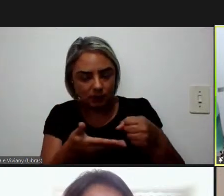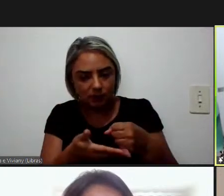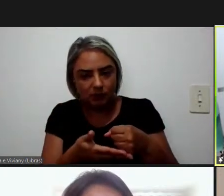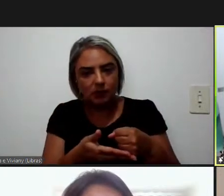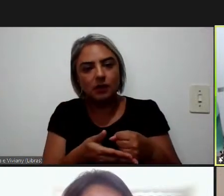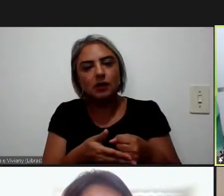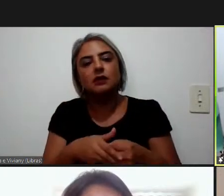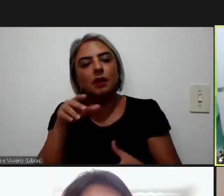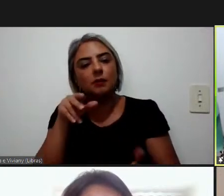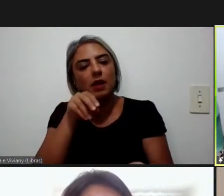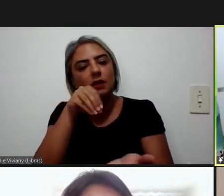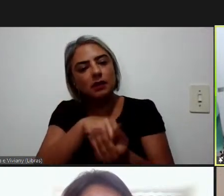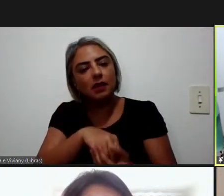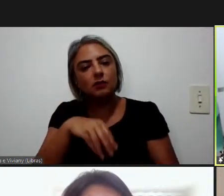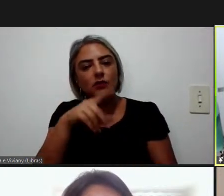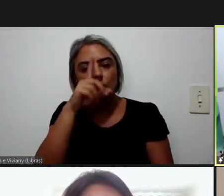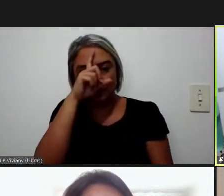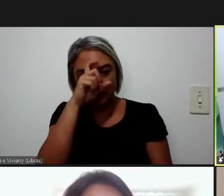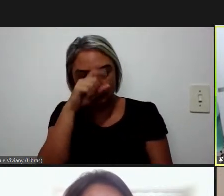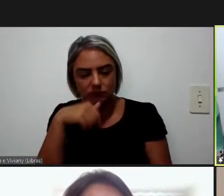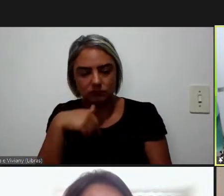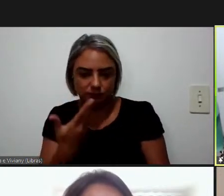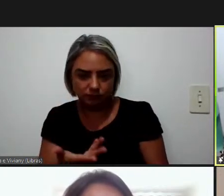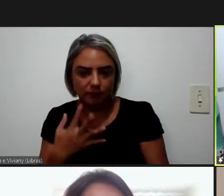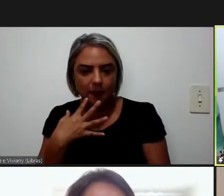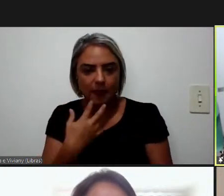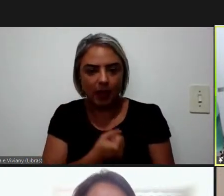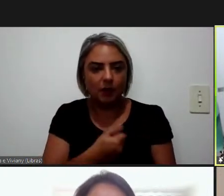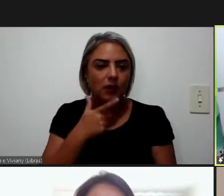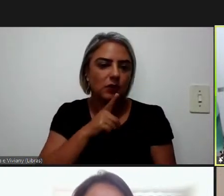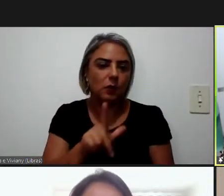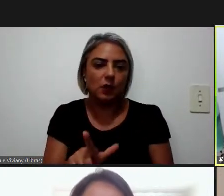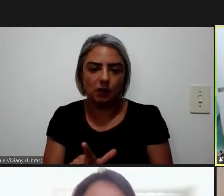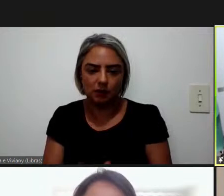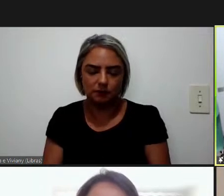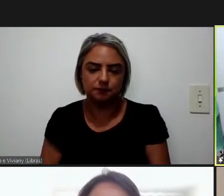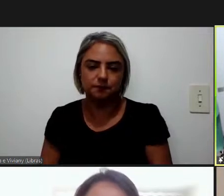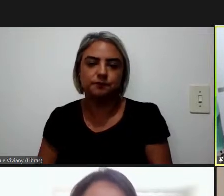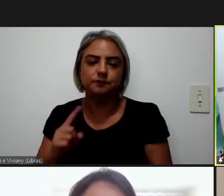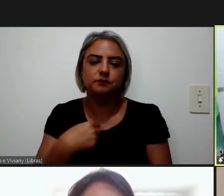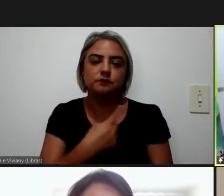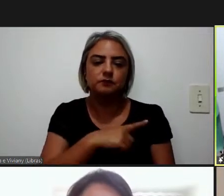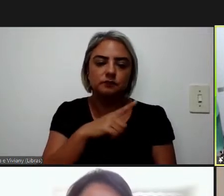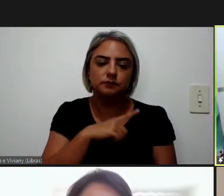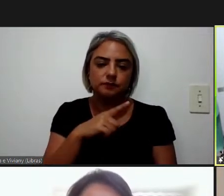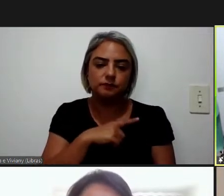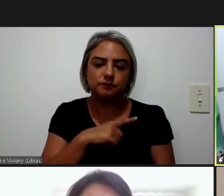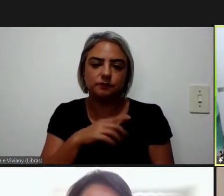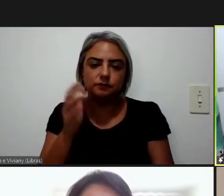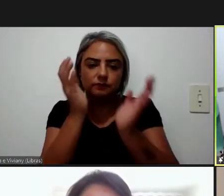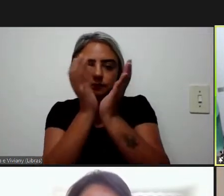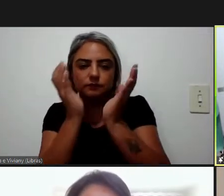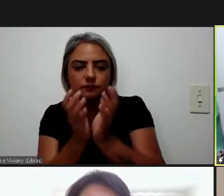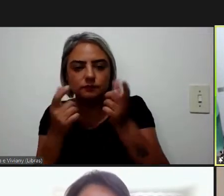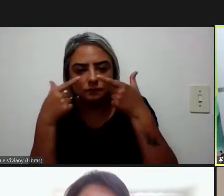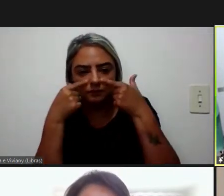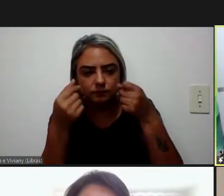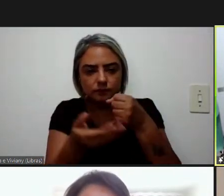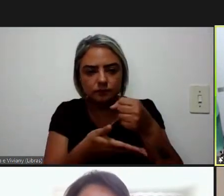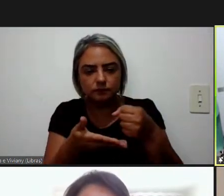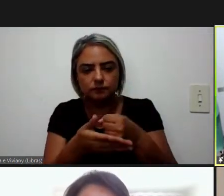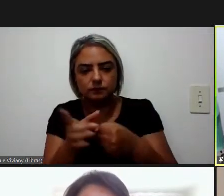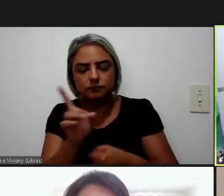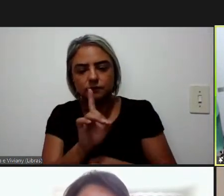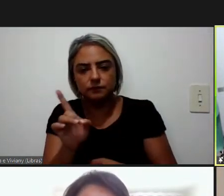a multifunctional team that works in a lot of areas. So we have teams